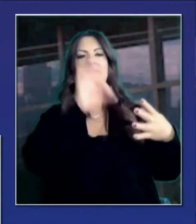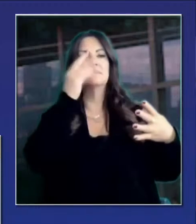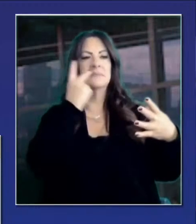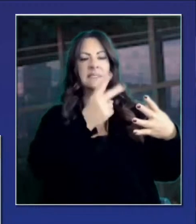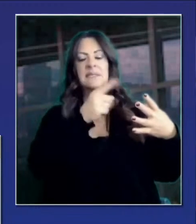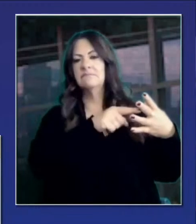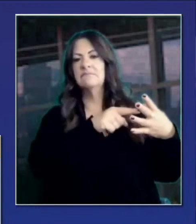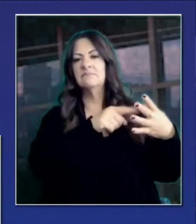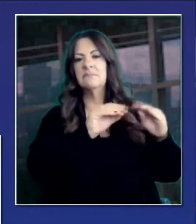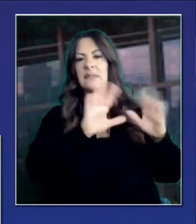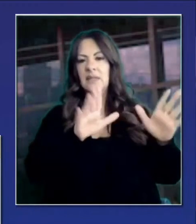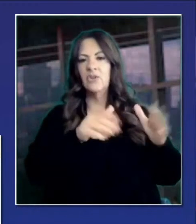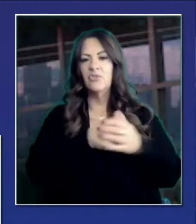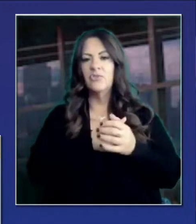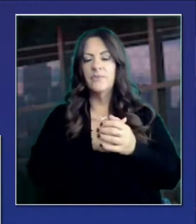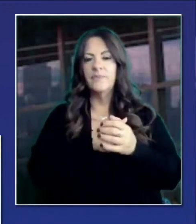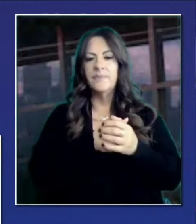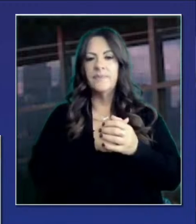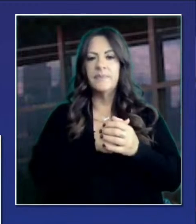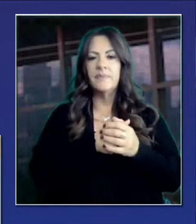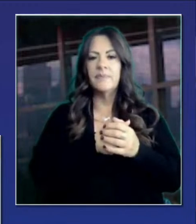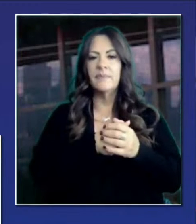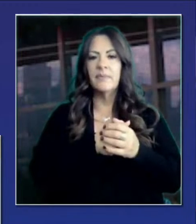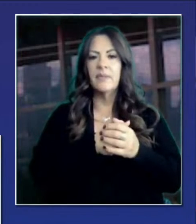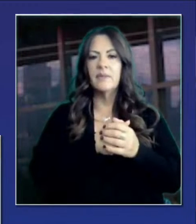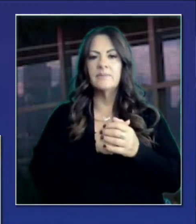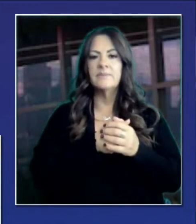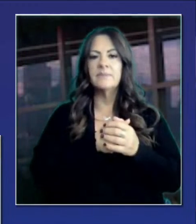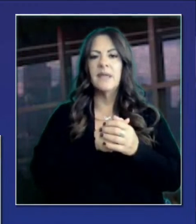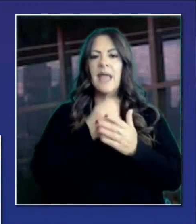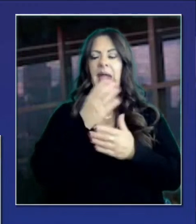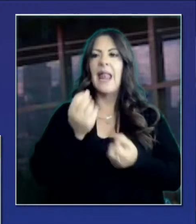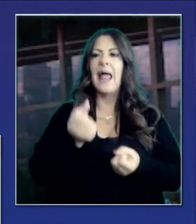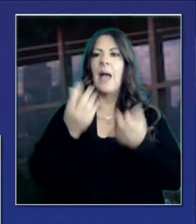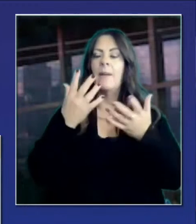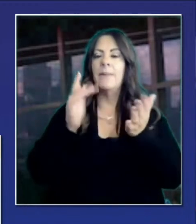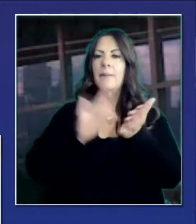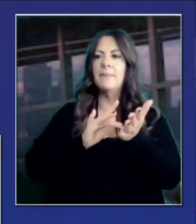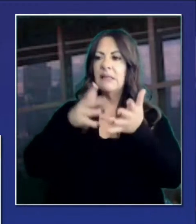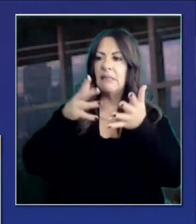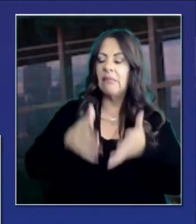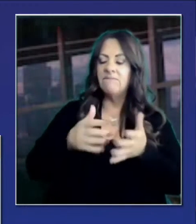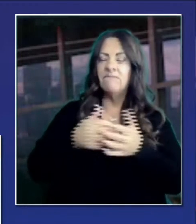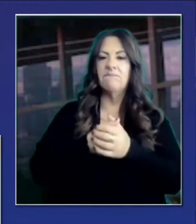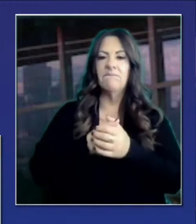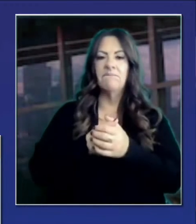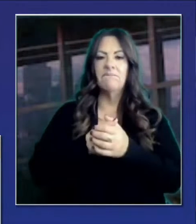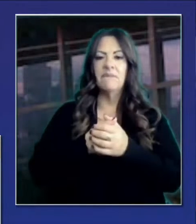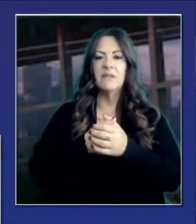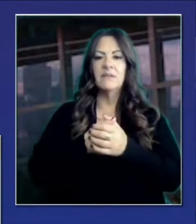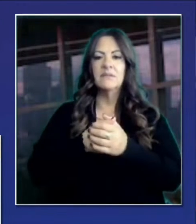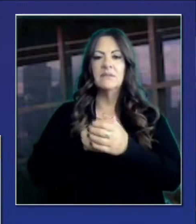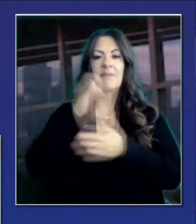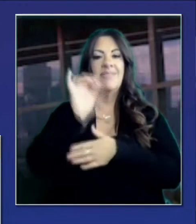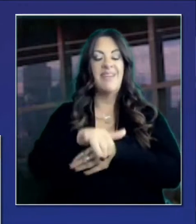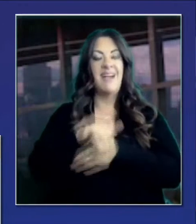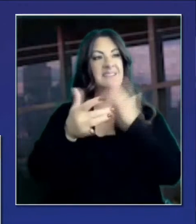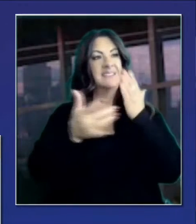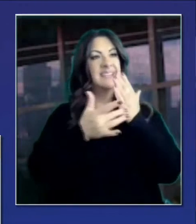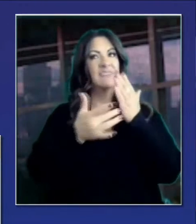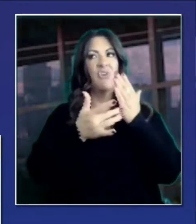been administered. That said, we have a solution to that, and that is leveraging the innovation, the